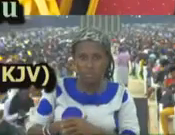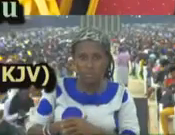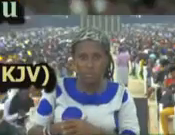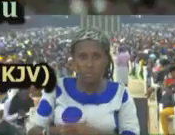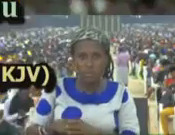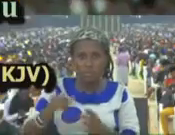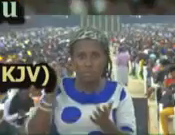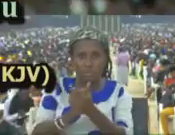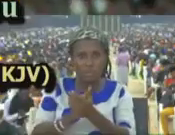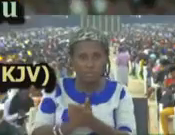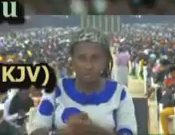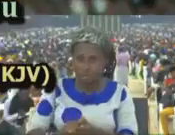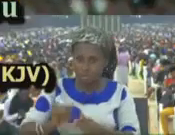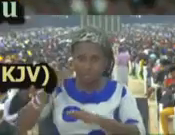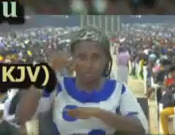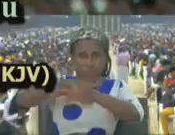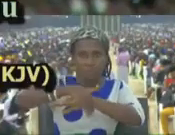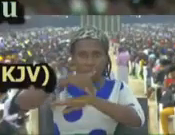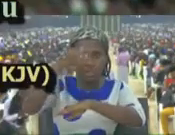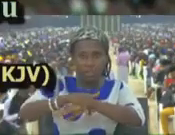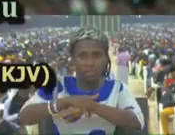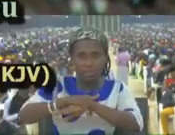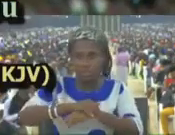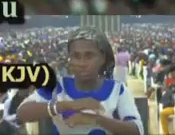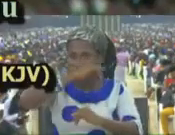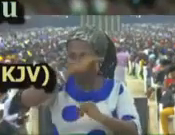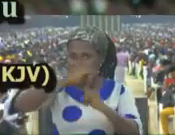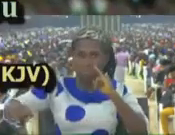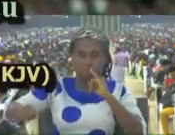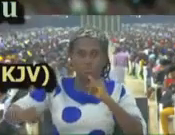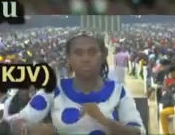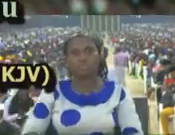darkness gave way to light.